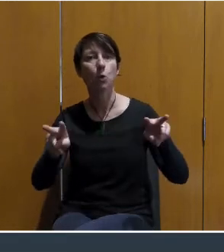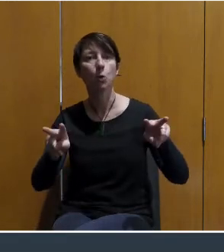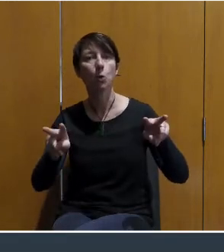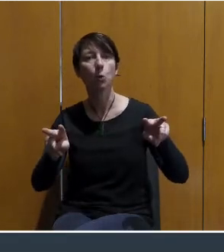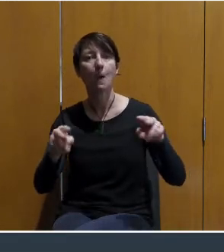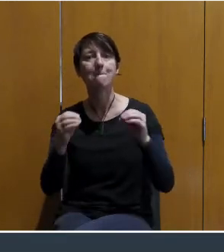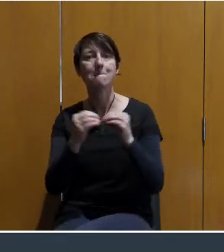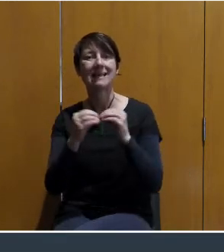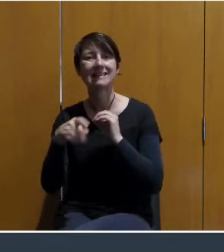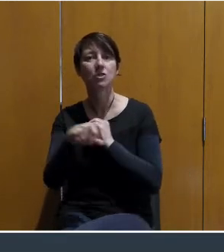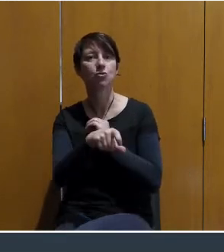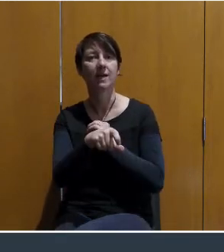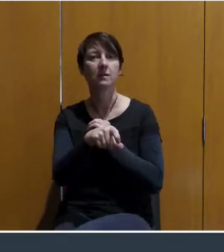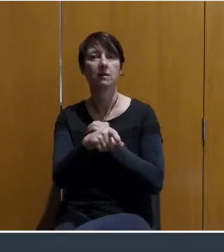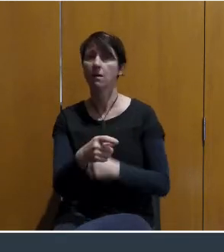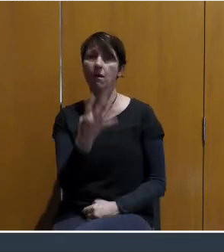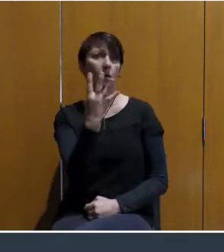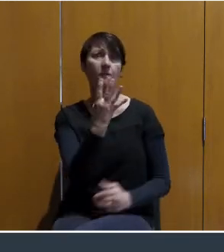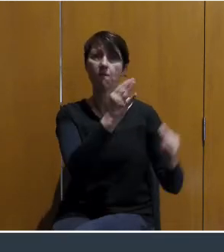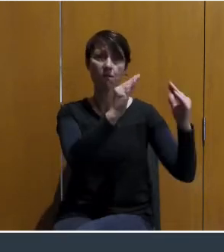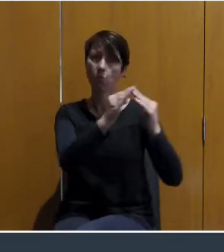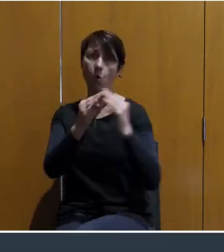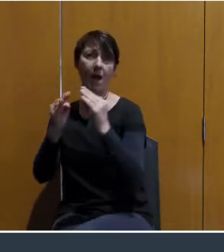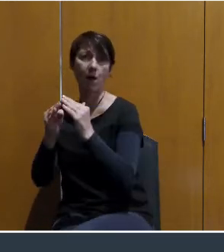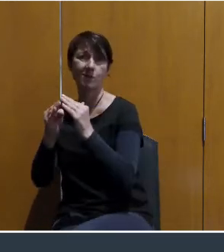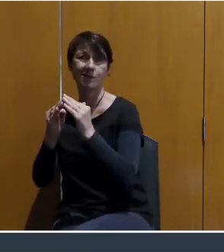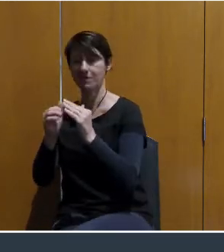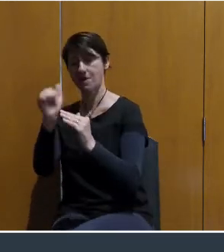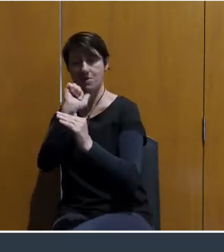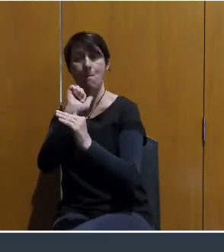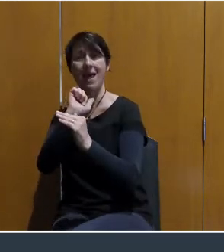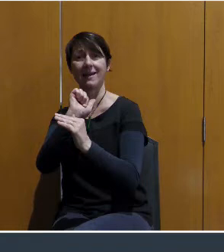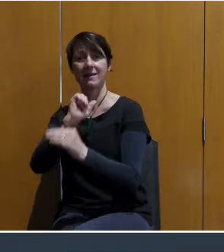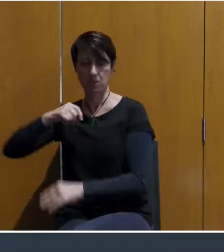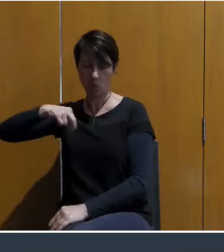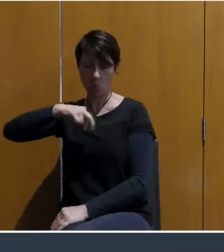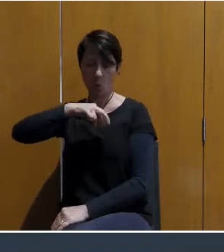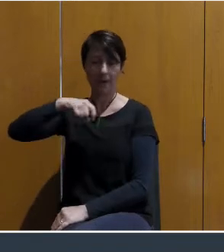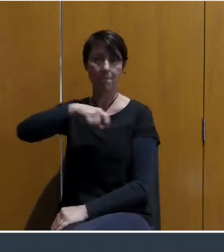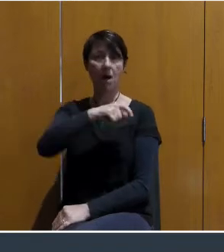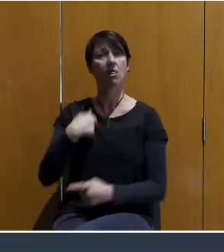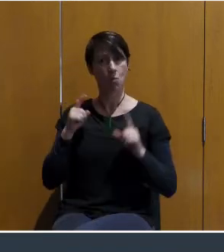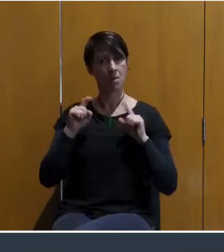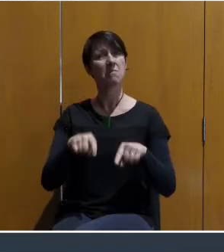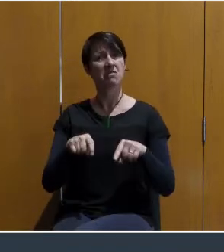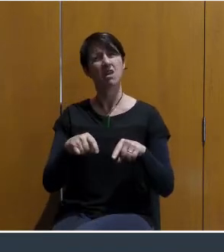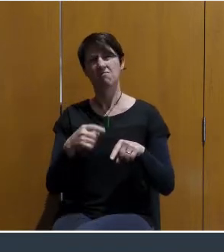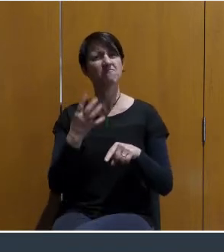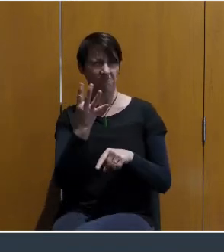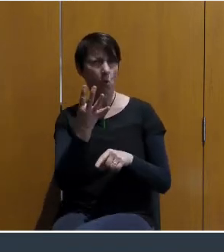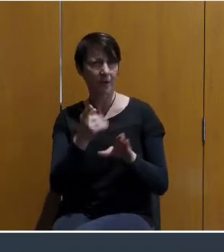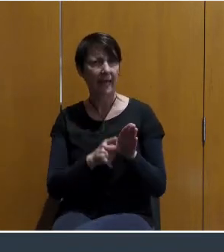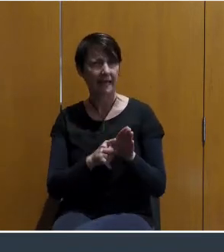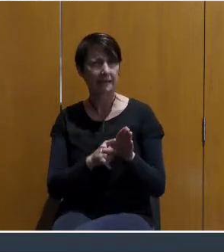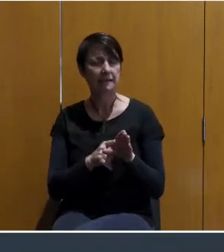back from the pathway. And we've been there for 20 years. And for the first few years, we always